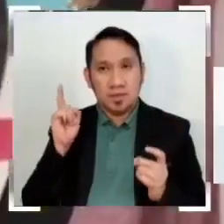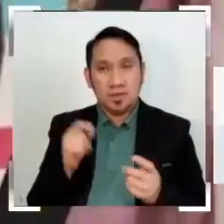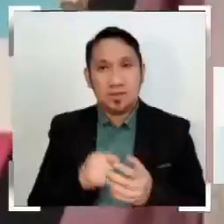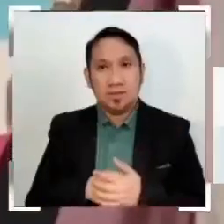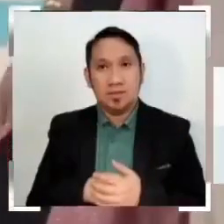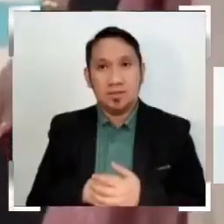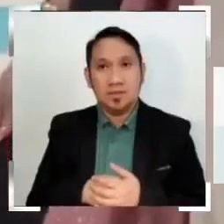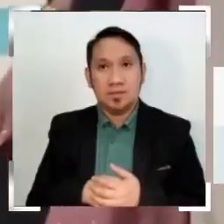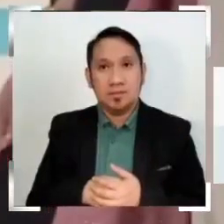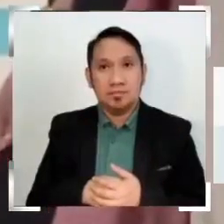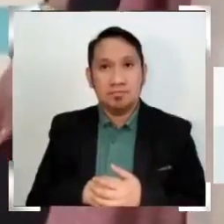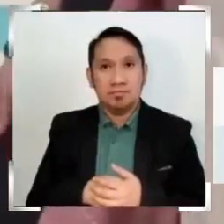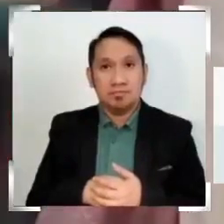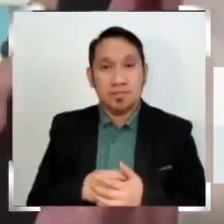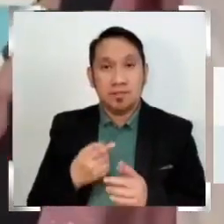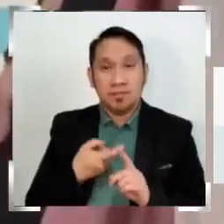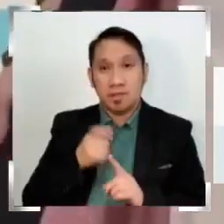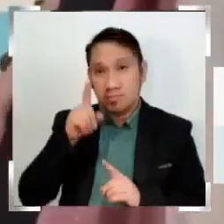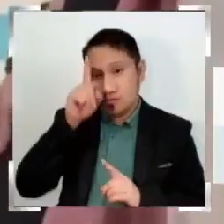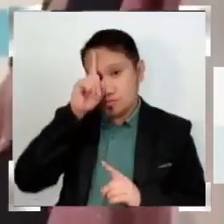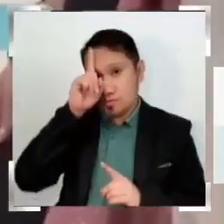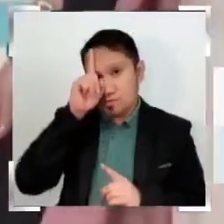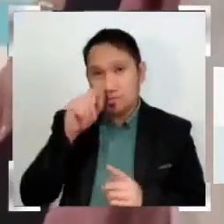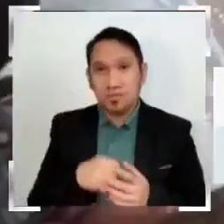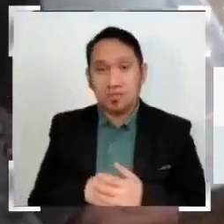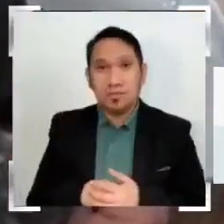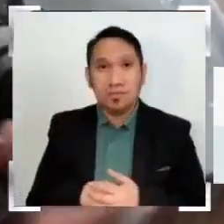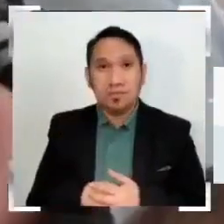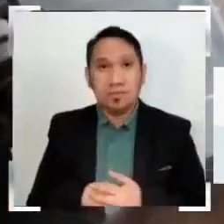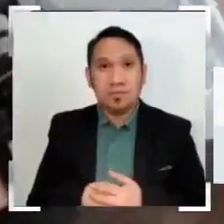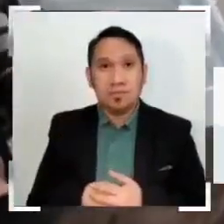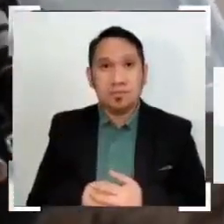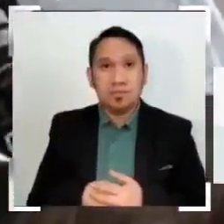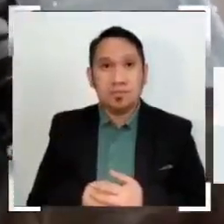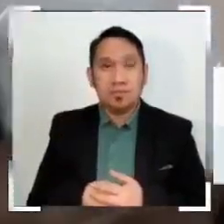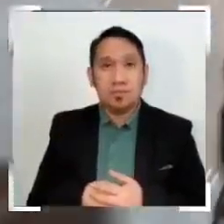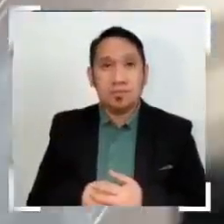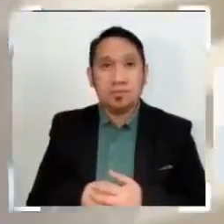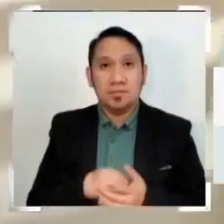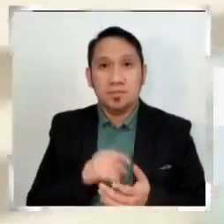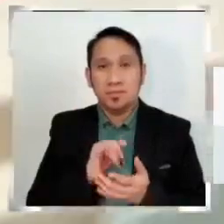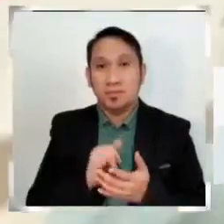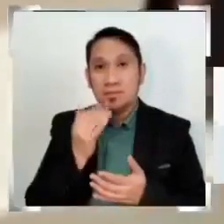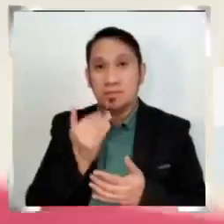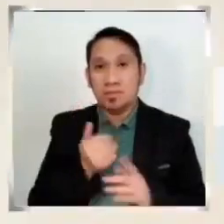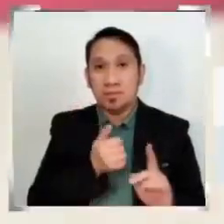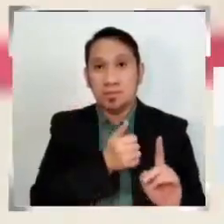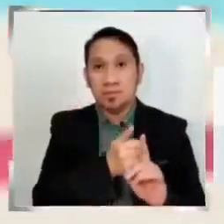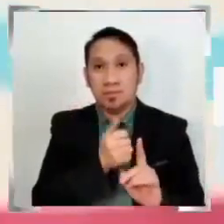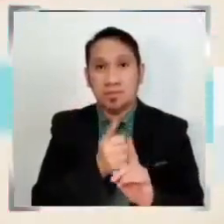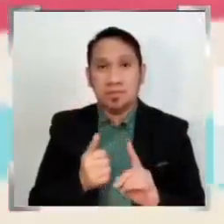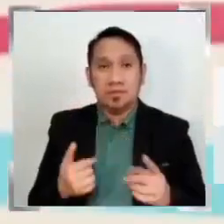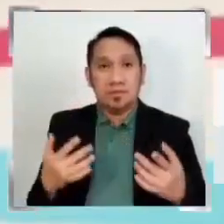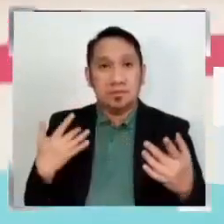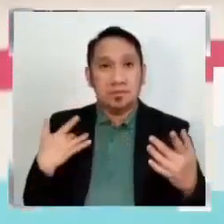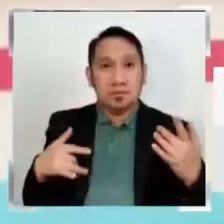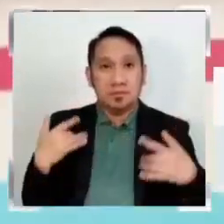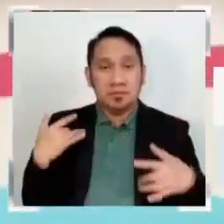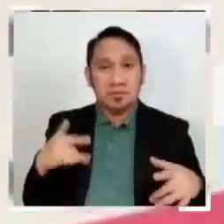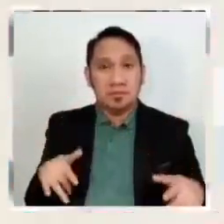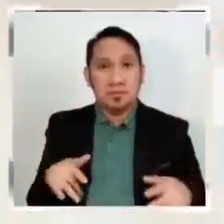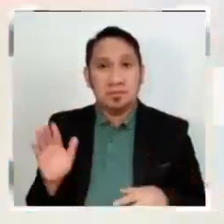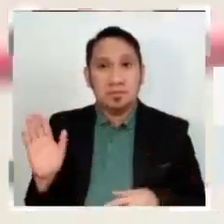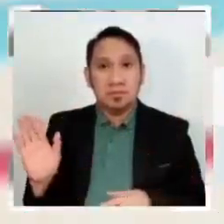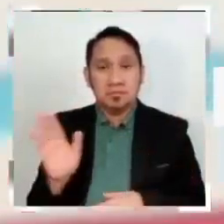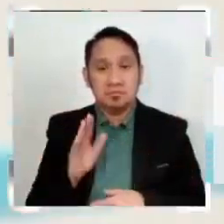Lagerfeld. With the theme Karl Lagerfeld, a line of beauty. Kaya naman, kanya-kanyang paandar at pasabog ang mga